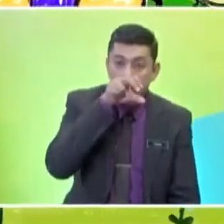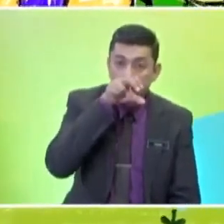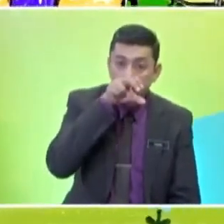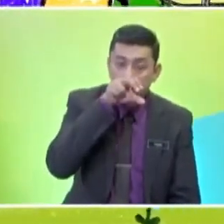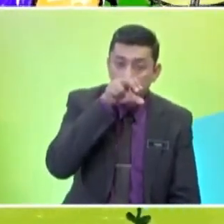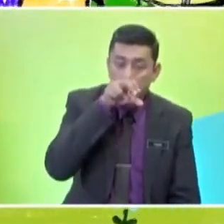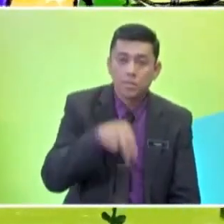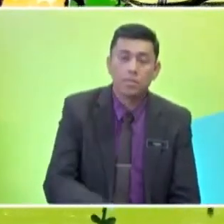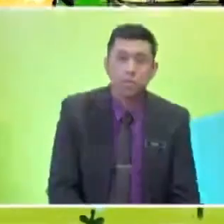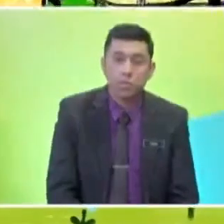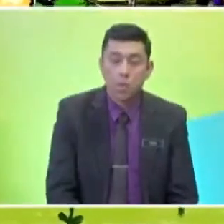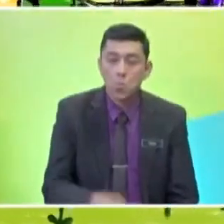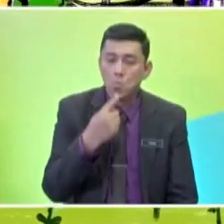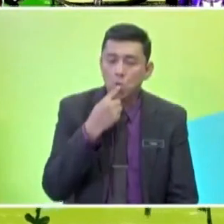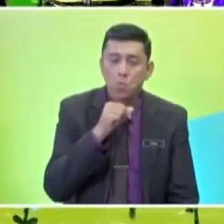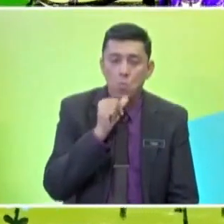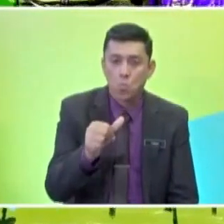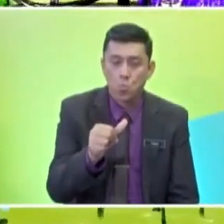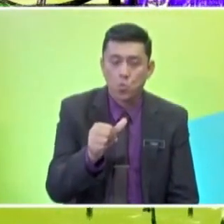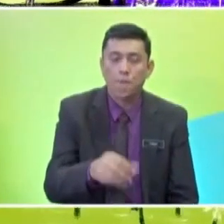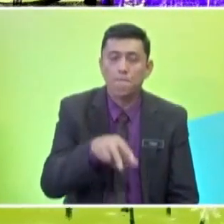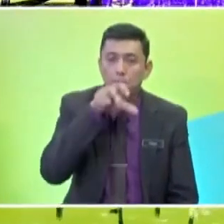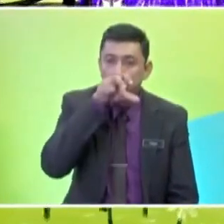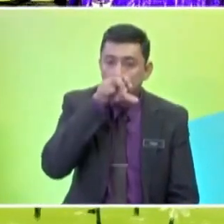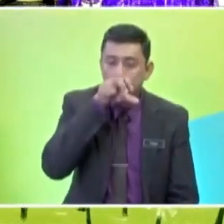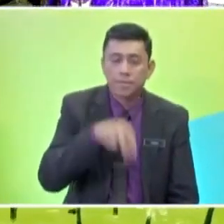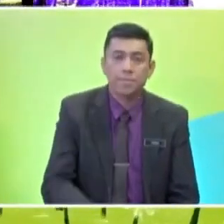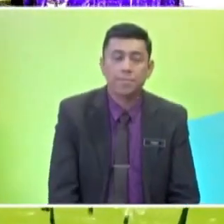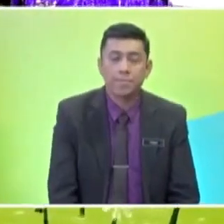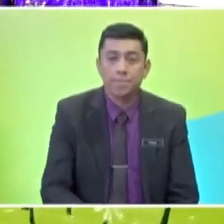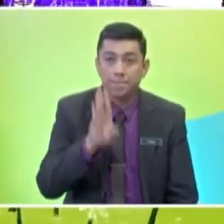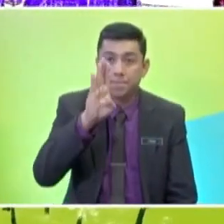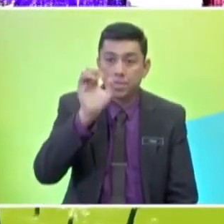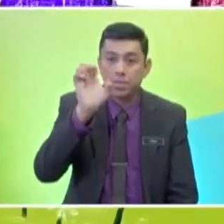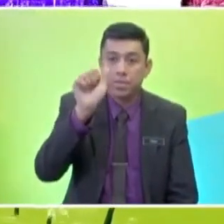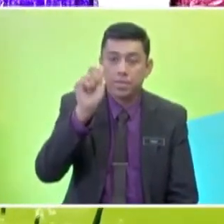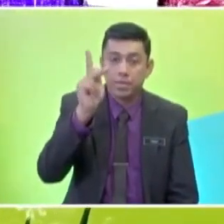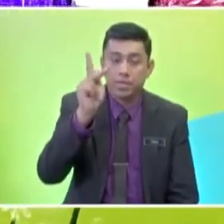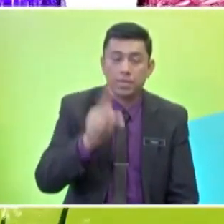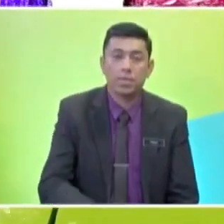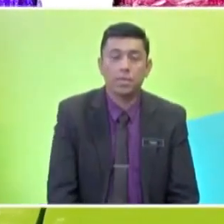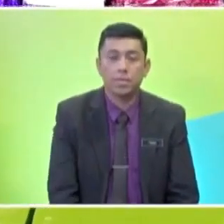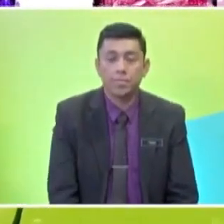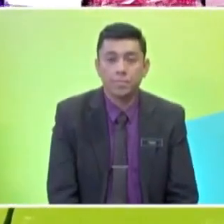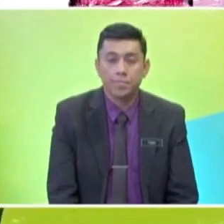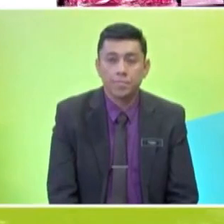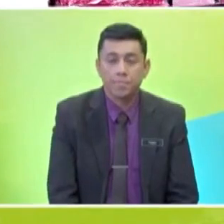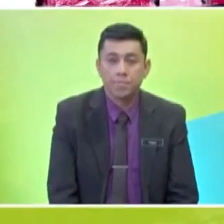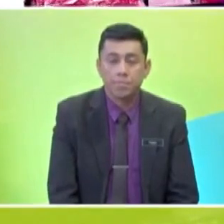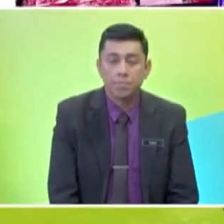chicken is not called mouth. We call it beak. Okay. Okay. This is the beak. Okay.